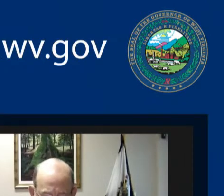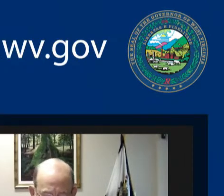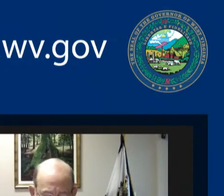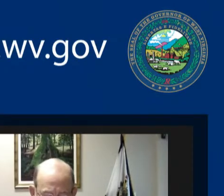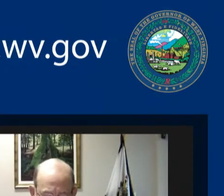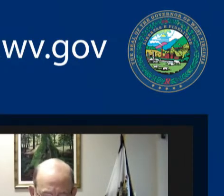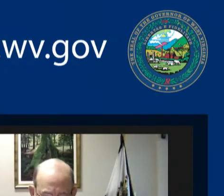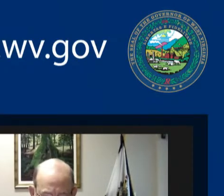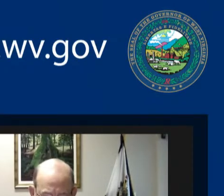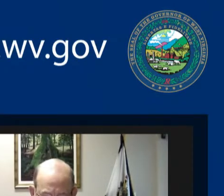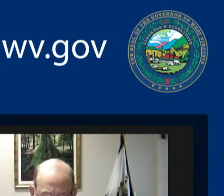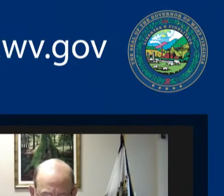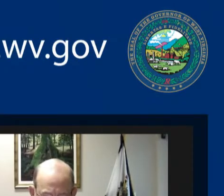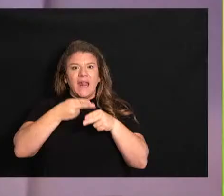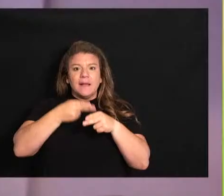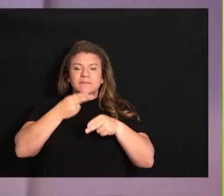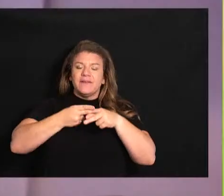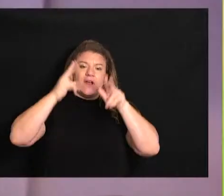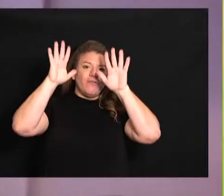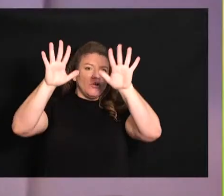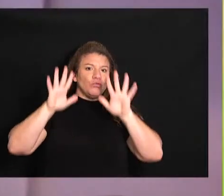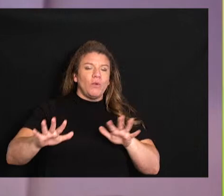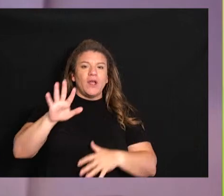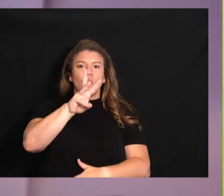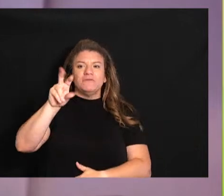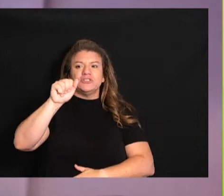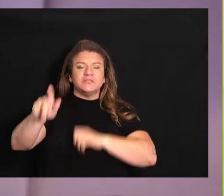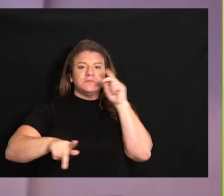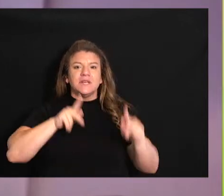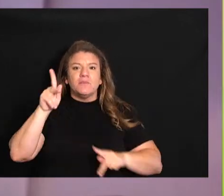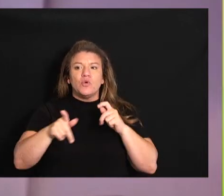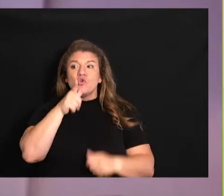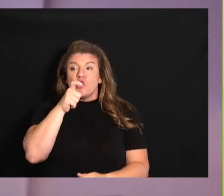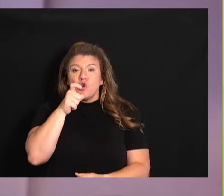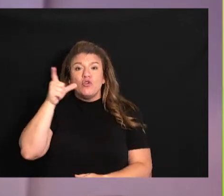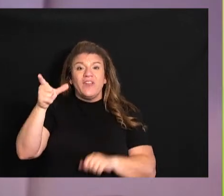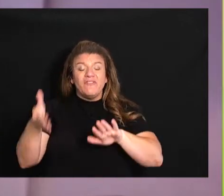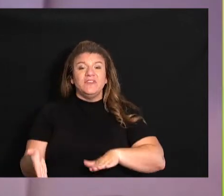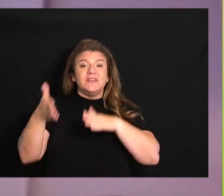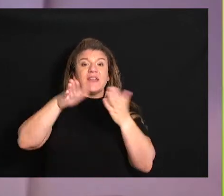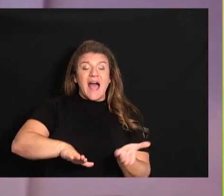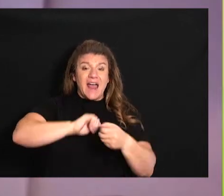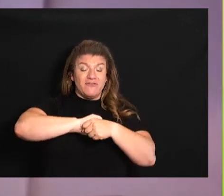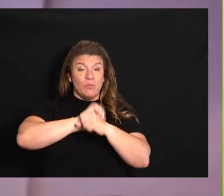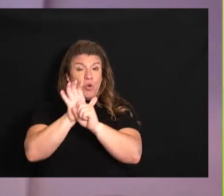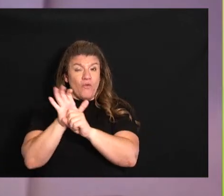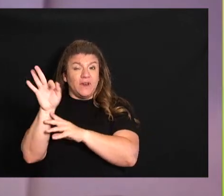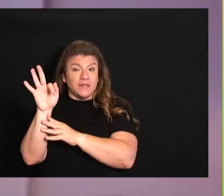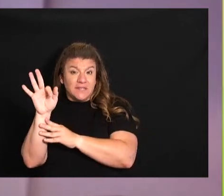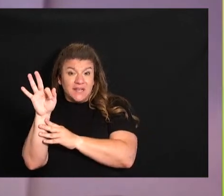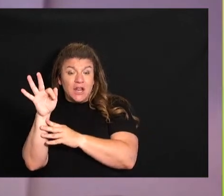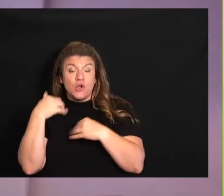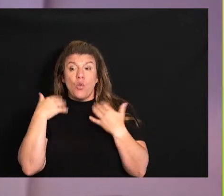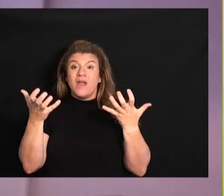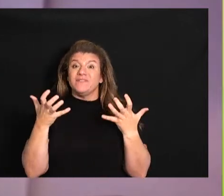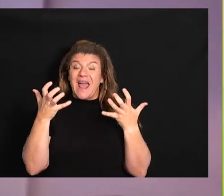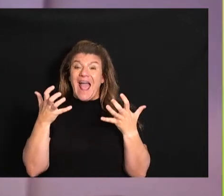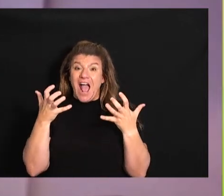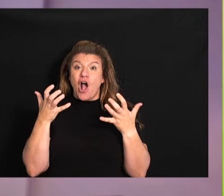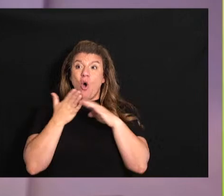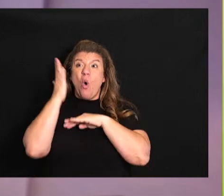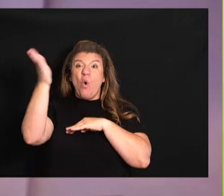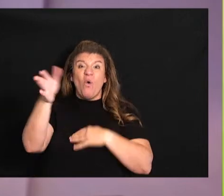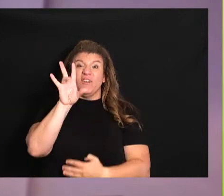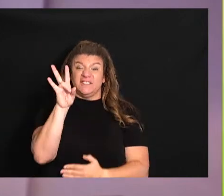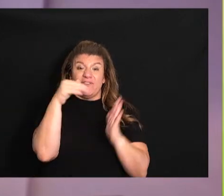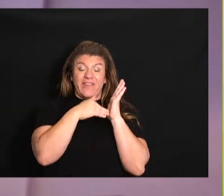the names of the great West Virginians who have died from COVID-19, we have now passed the